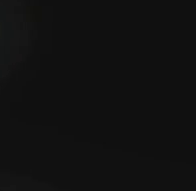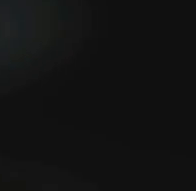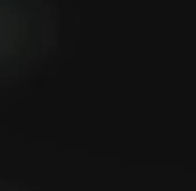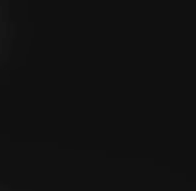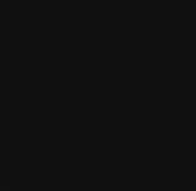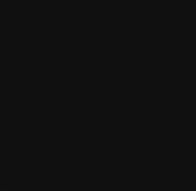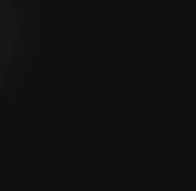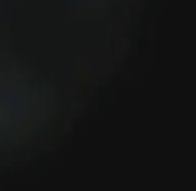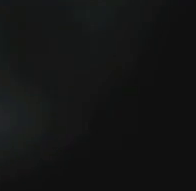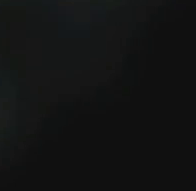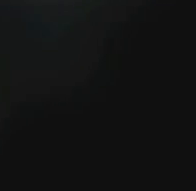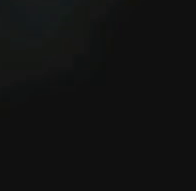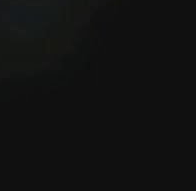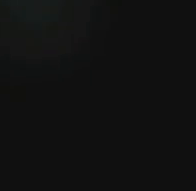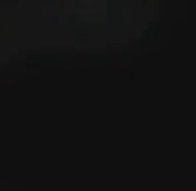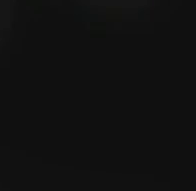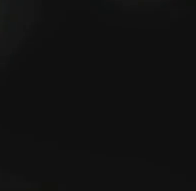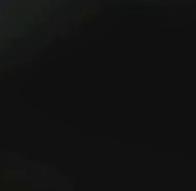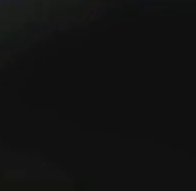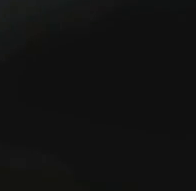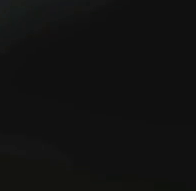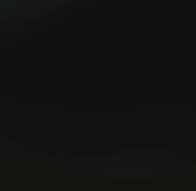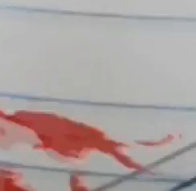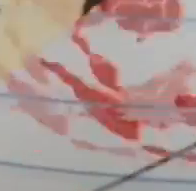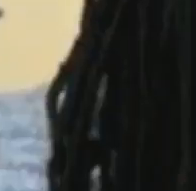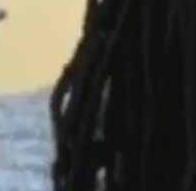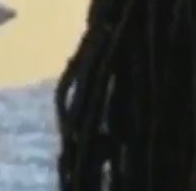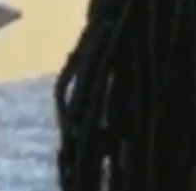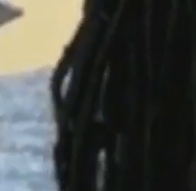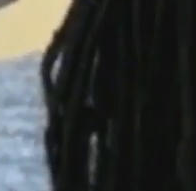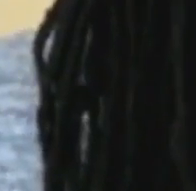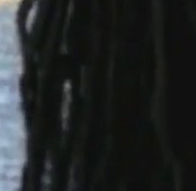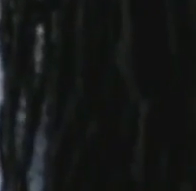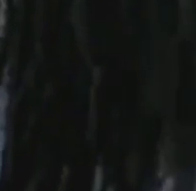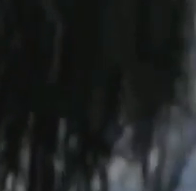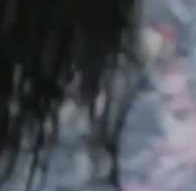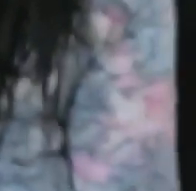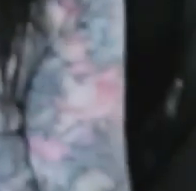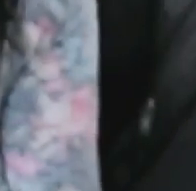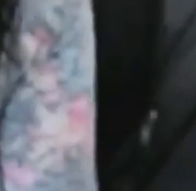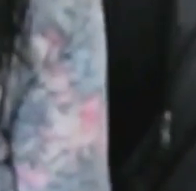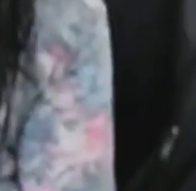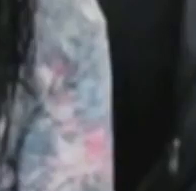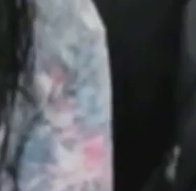lost as we count the cost of the pandemic. And also tonight,